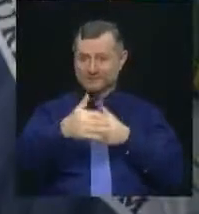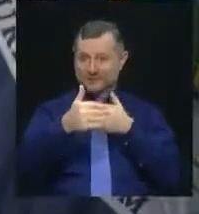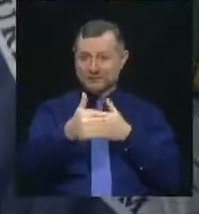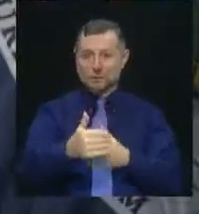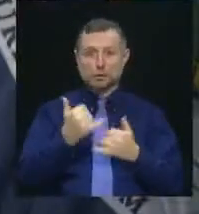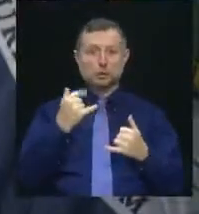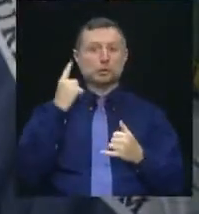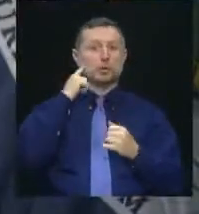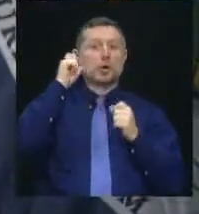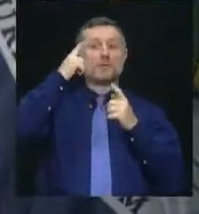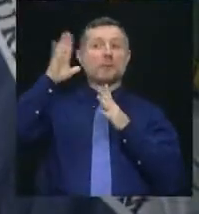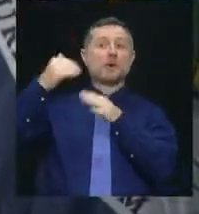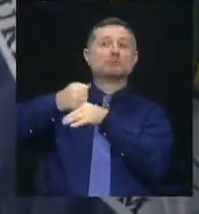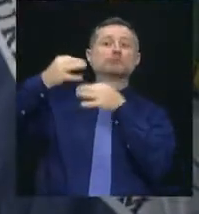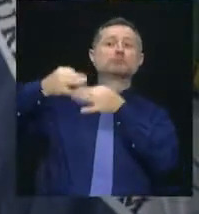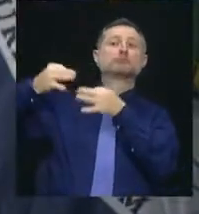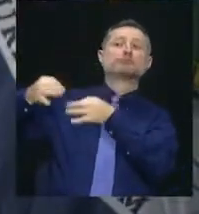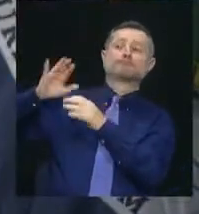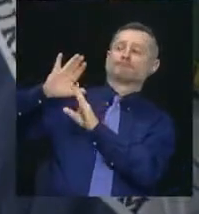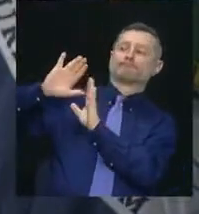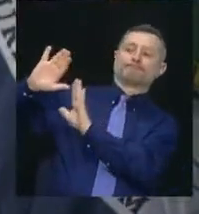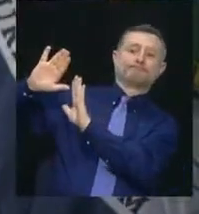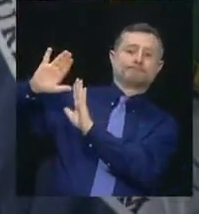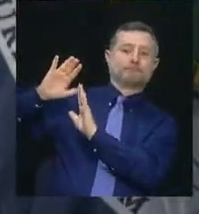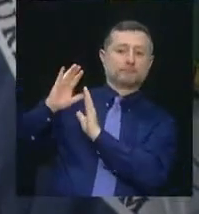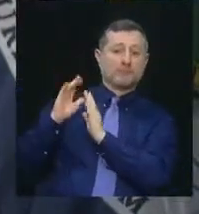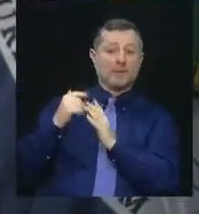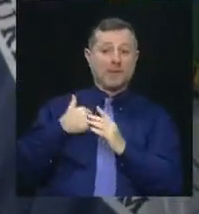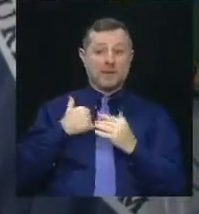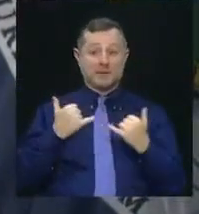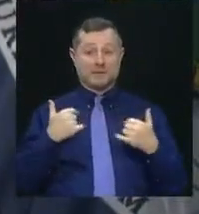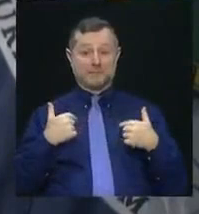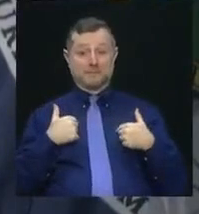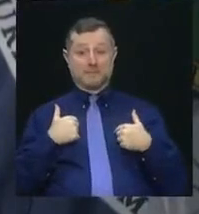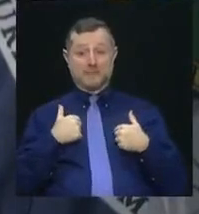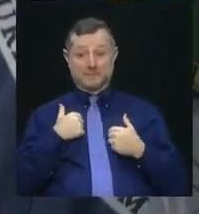that. I'm going to use this time to evaluate, and I will tell you that